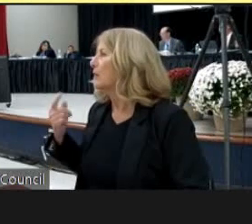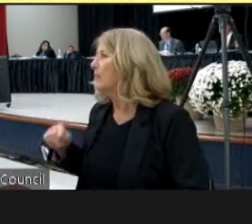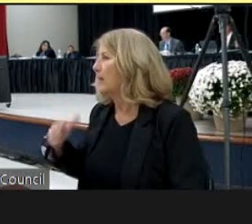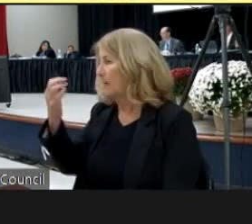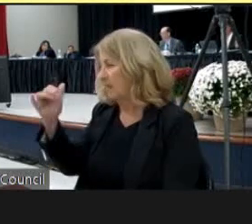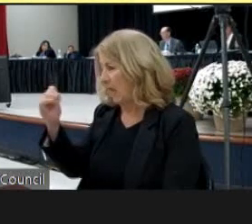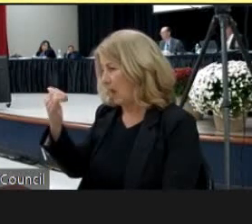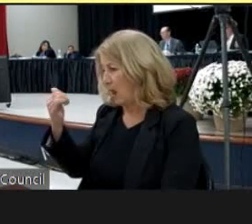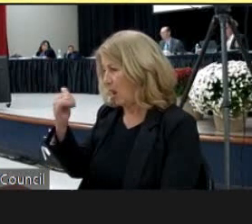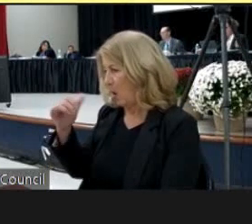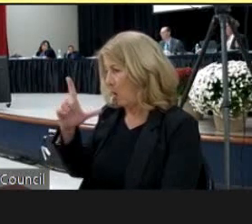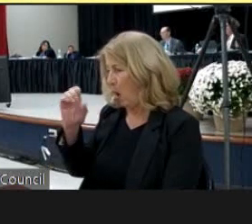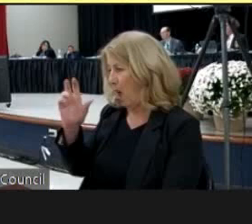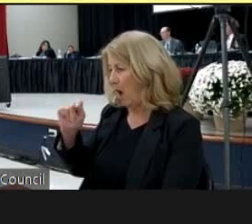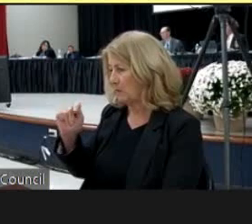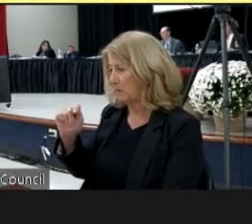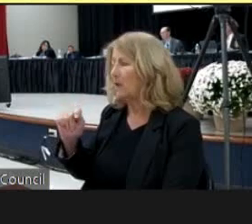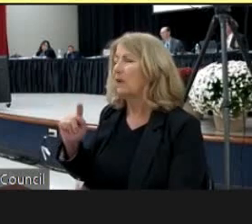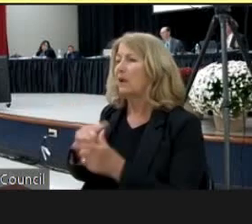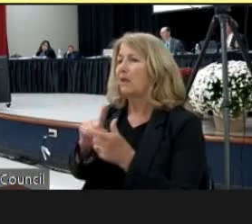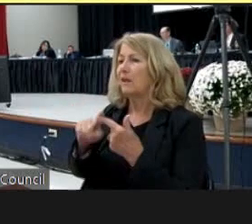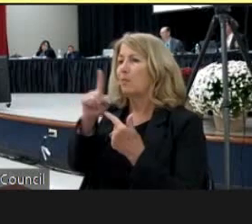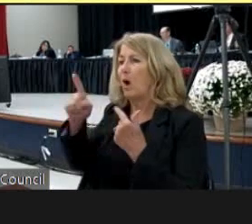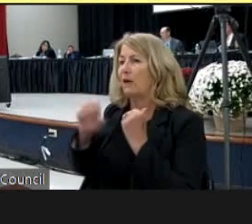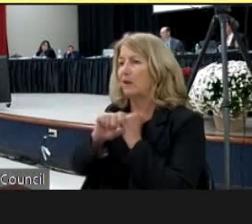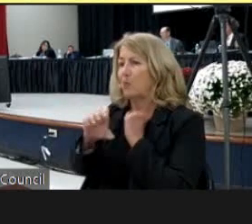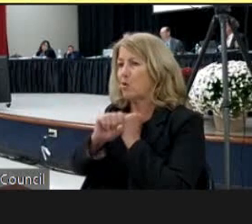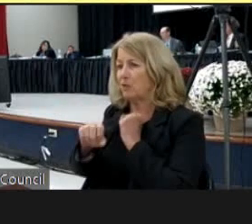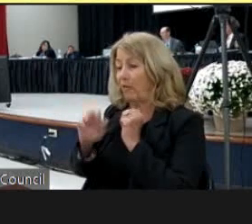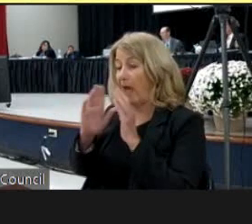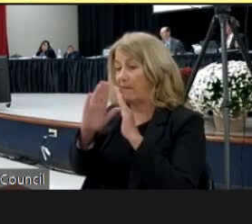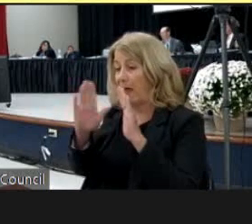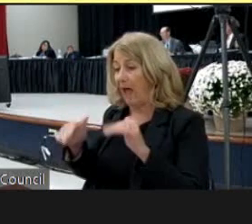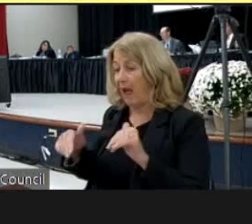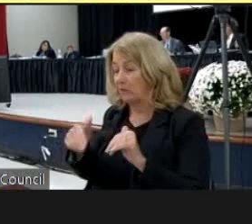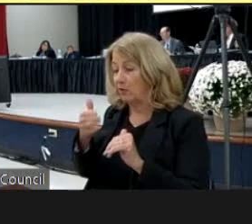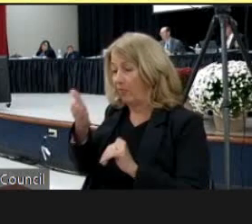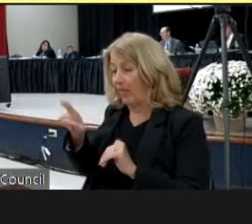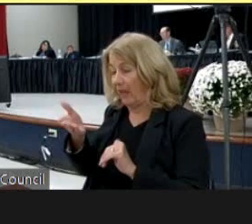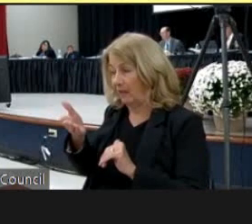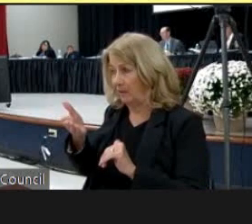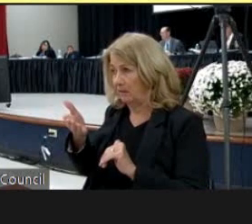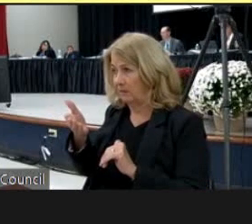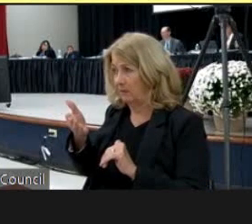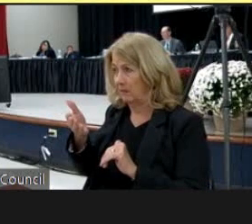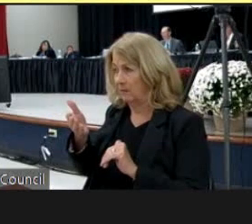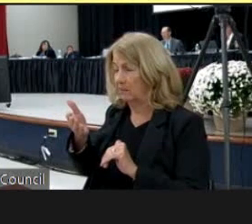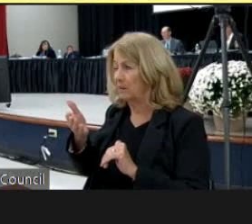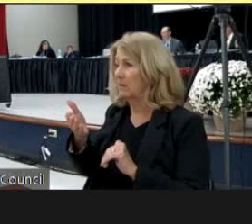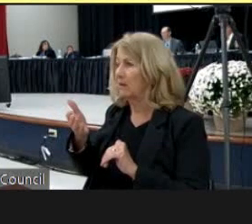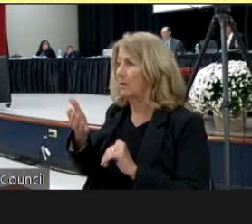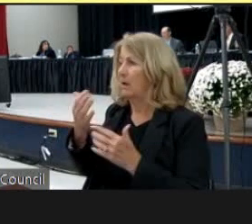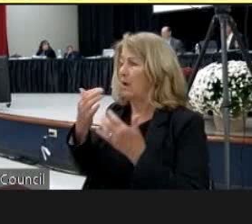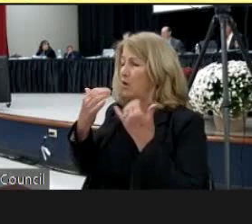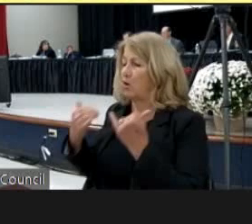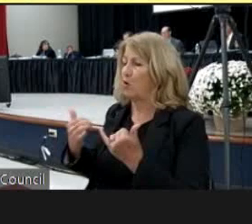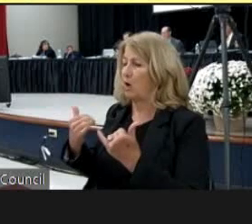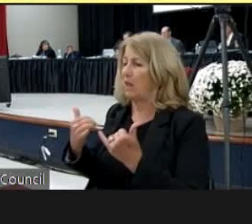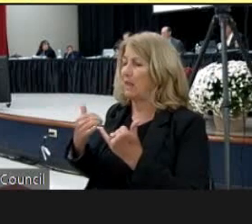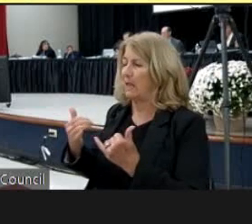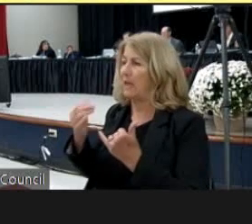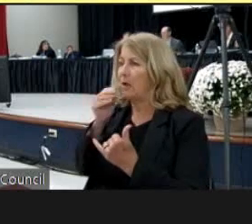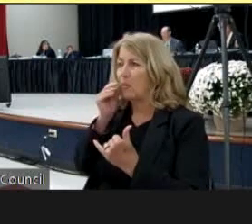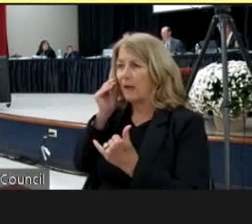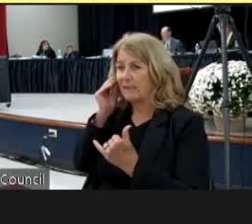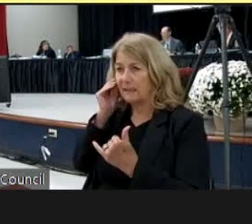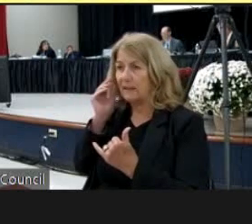yellow lots and then that one commercial. So there is a house on that commercial lot there. And That's then- currently a residence, so it That's makes correct, sense that, yeah.